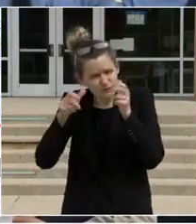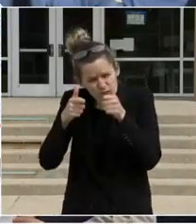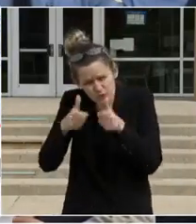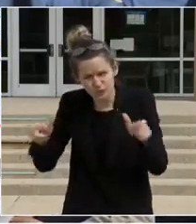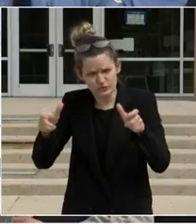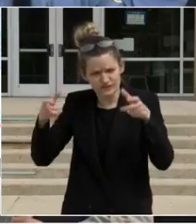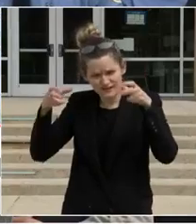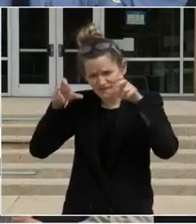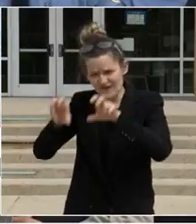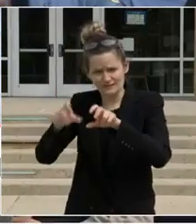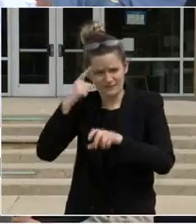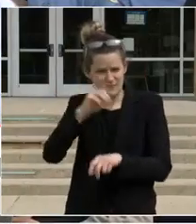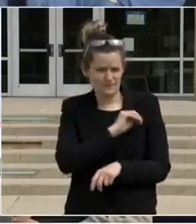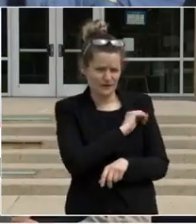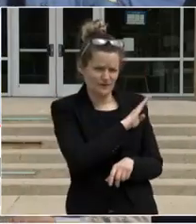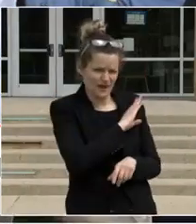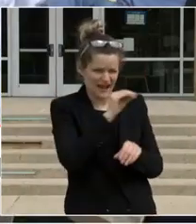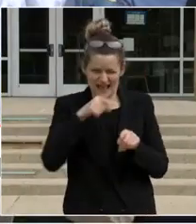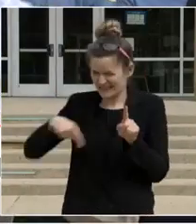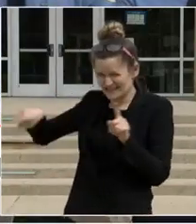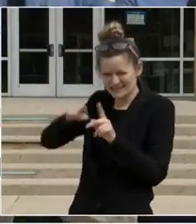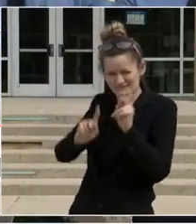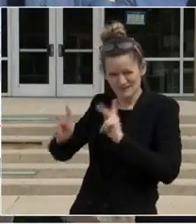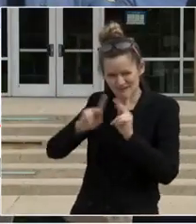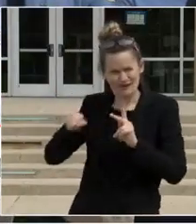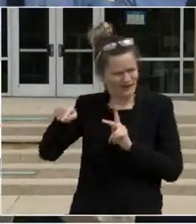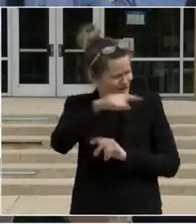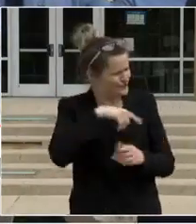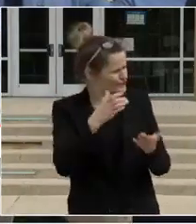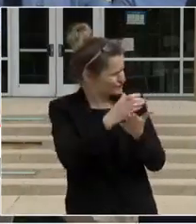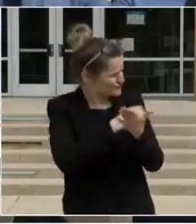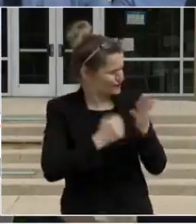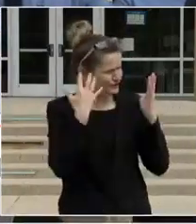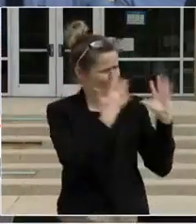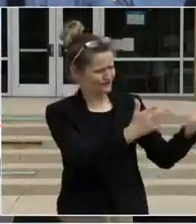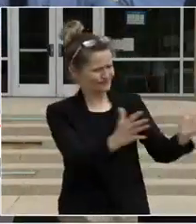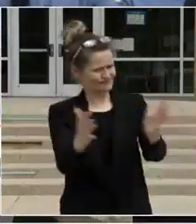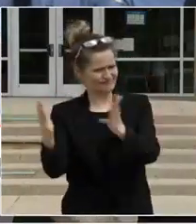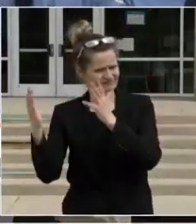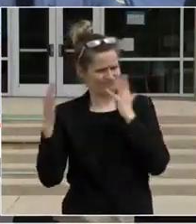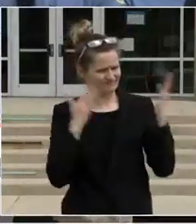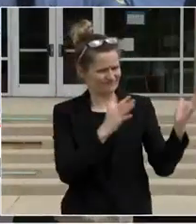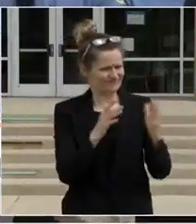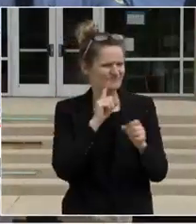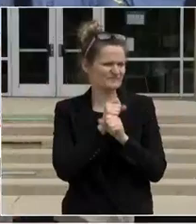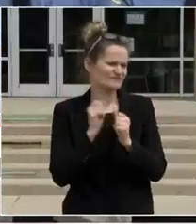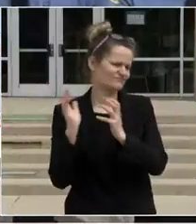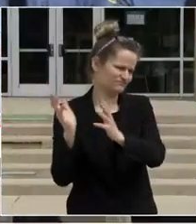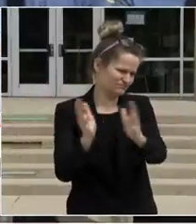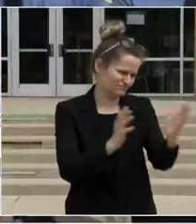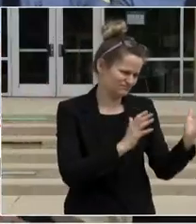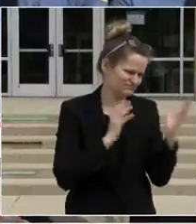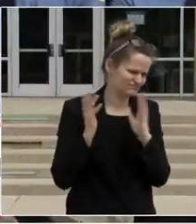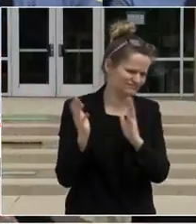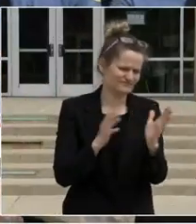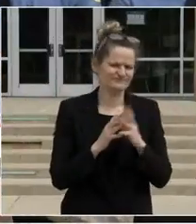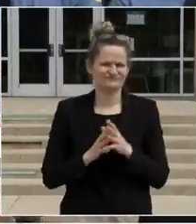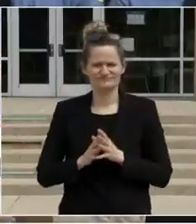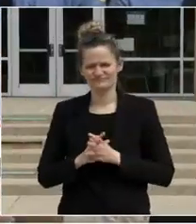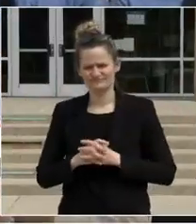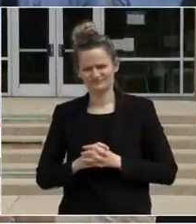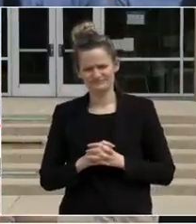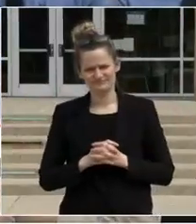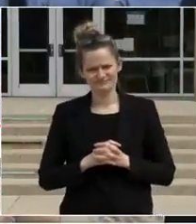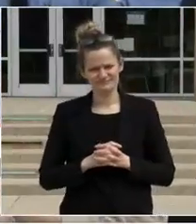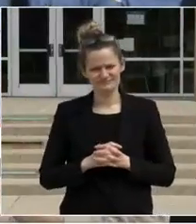young people. That deserves a round of applause, and all of y'all should be clapping. their